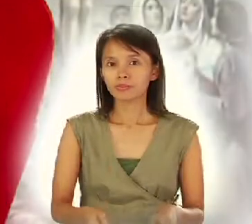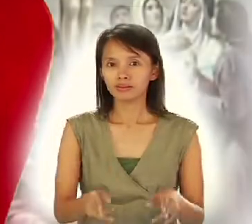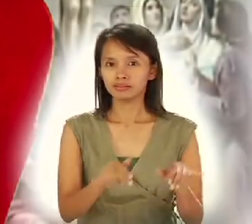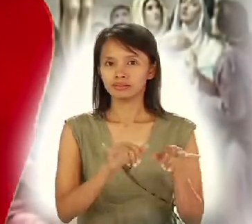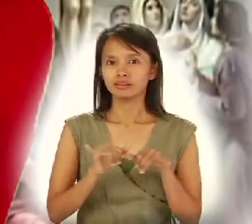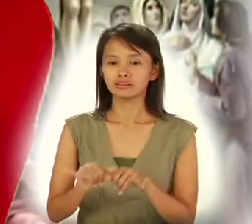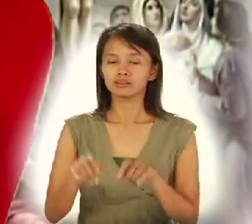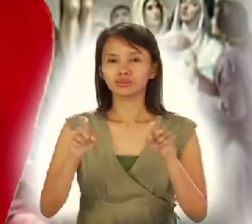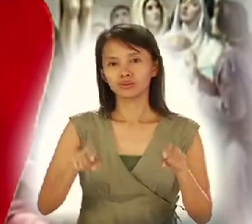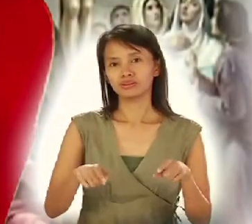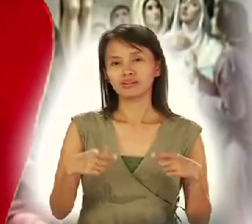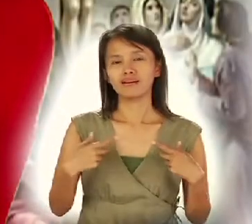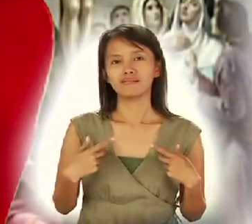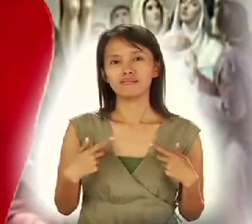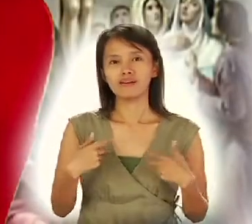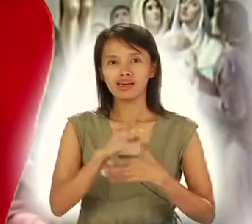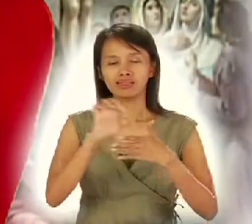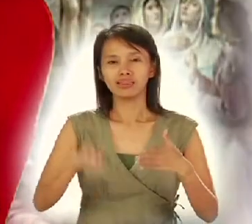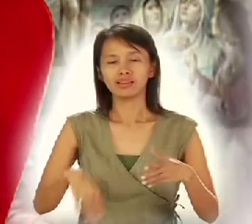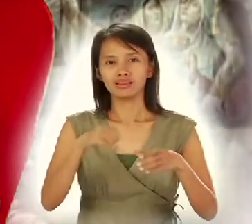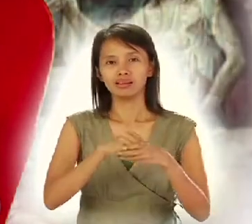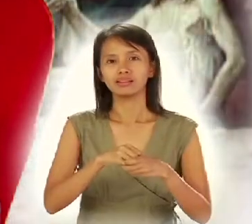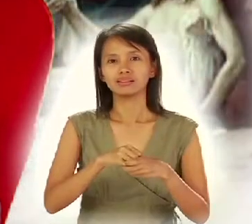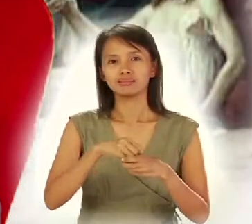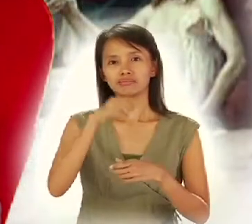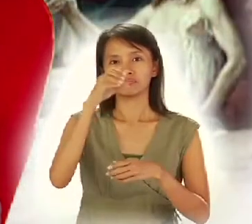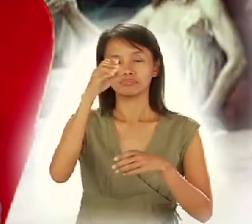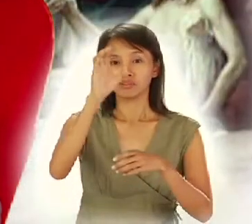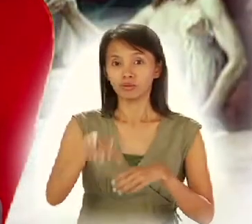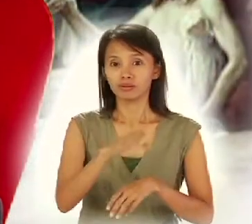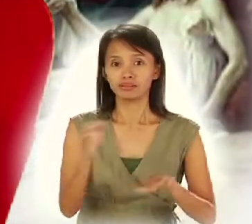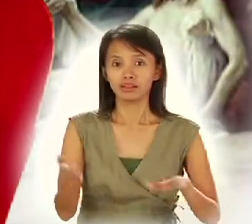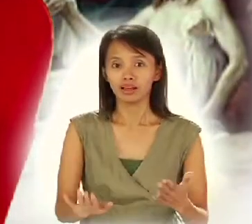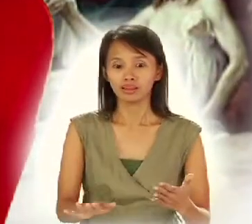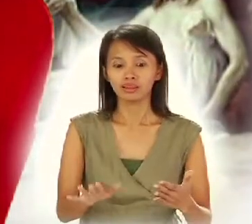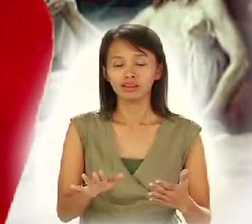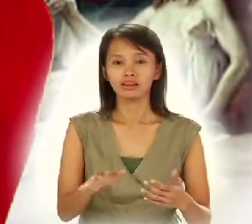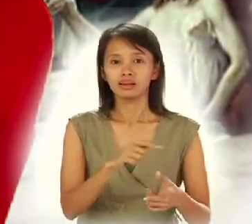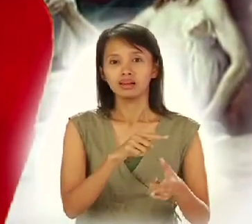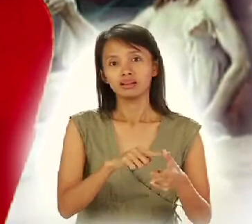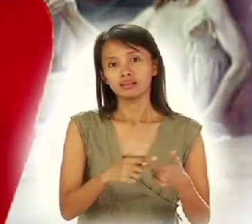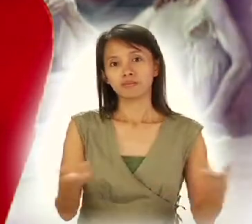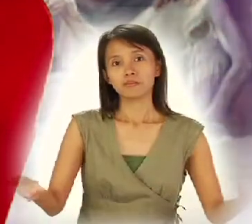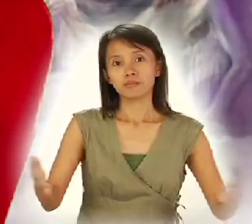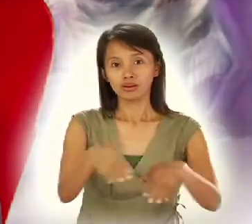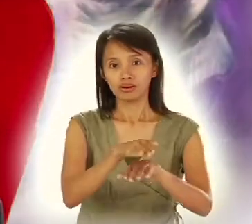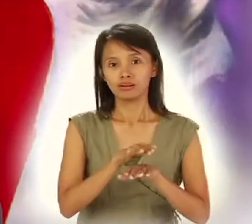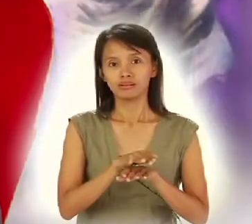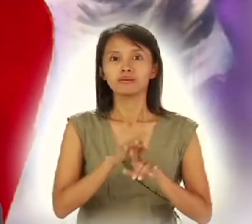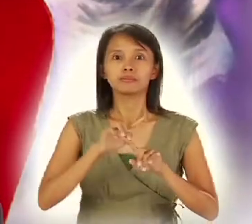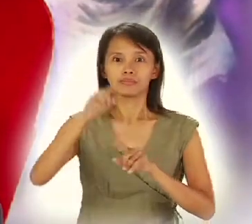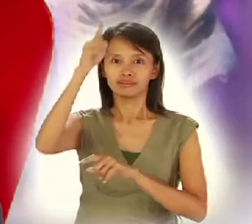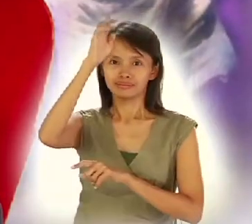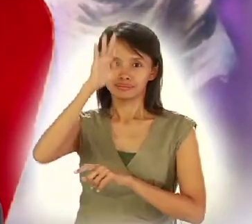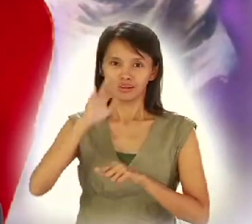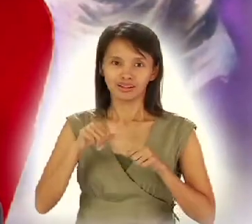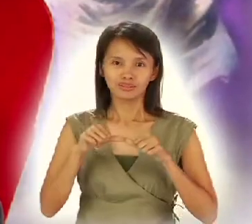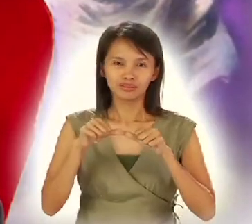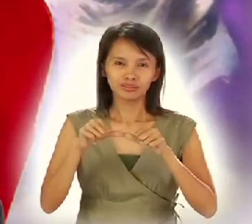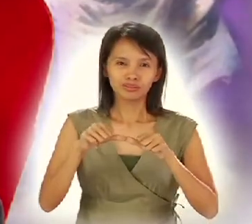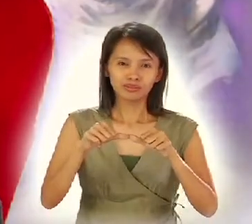estimation, should have ended on the cross, his death and his burial. But God continues the story in his